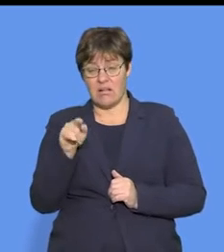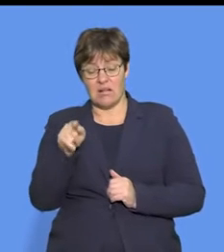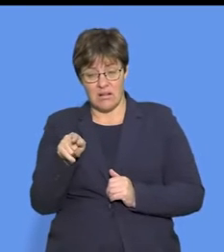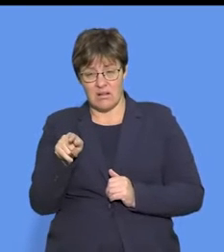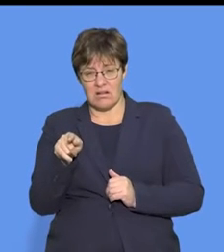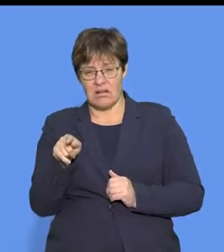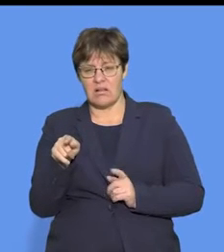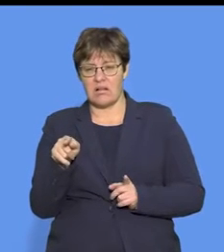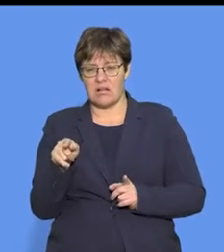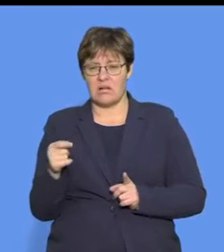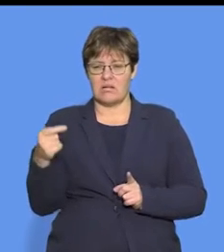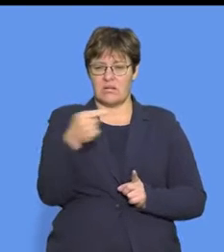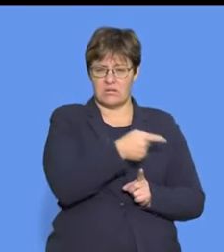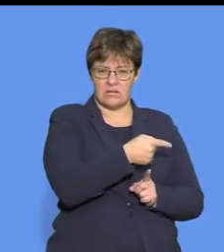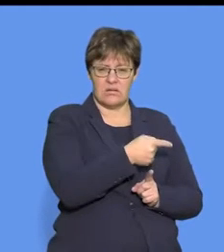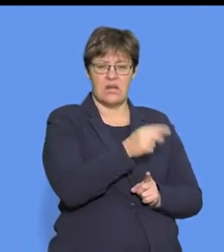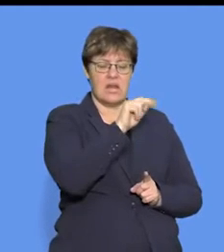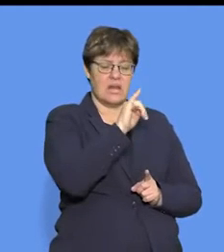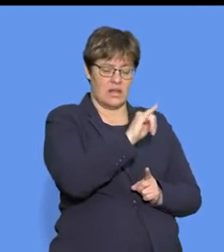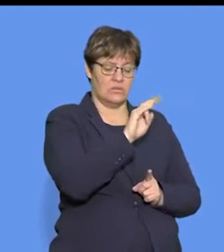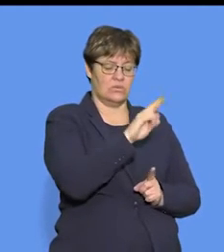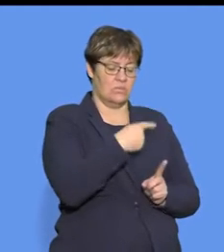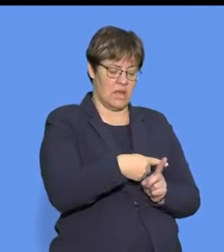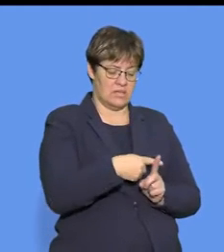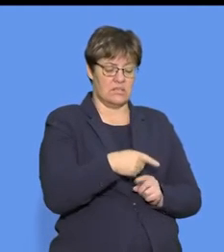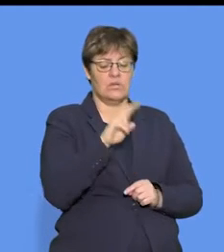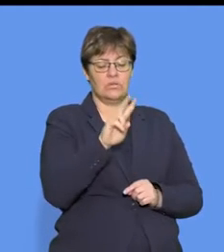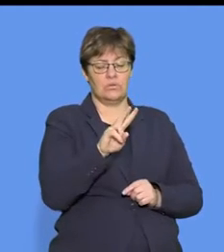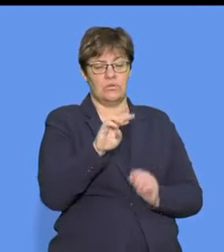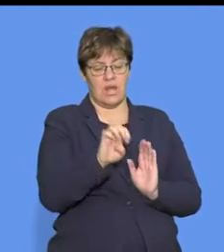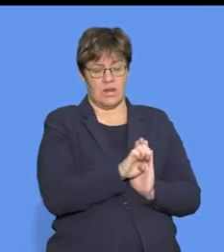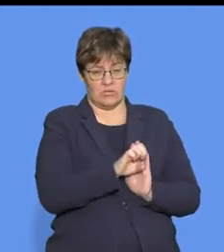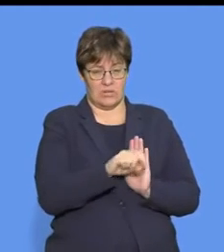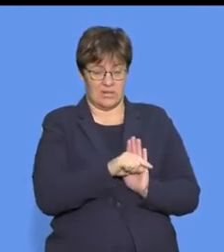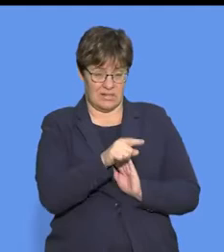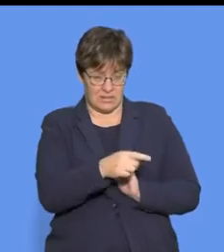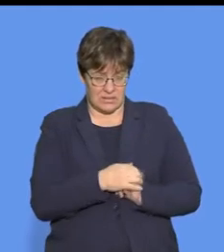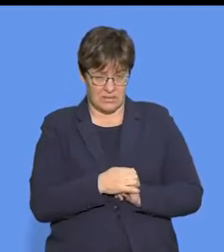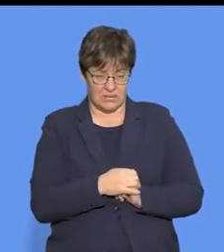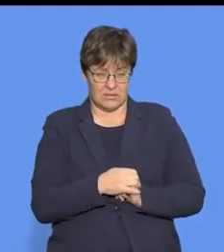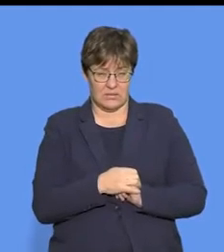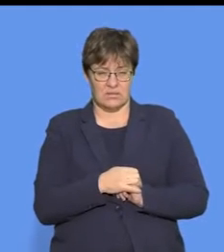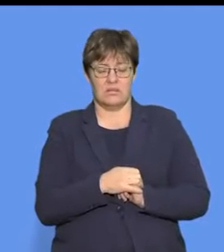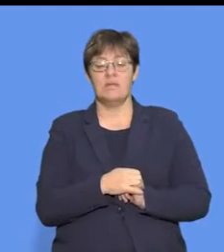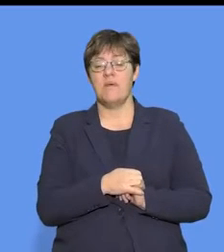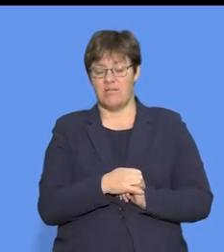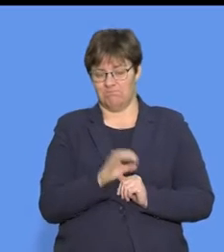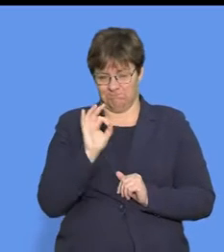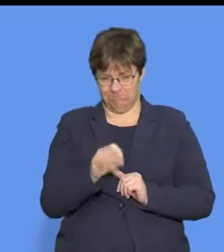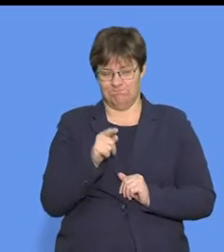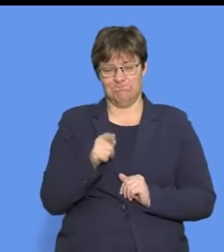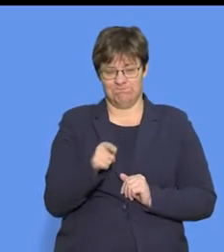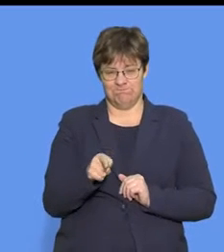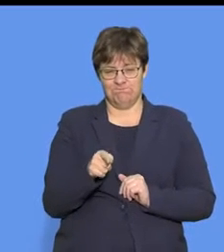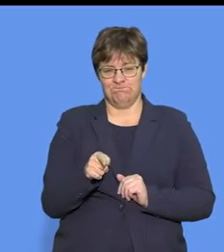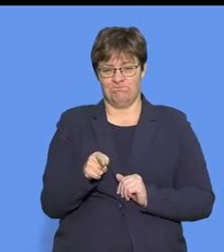see nickel goes to nickel 2 plus 2 electrons. And so there's no